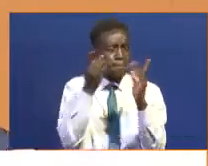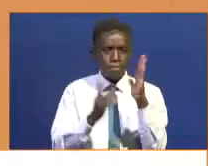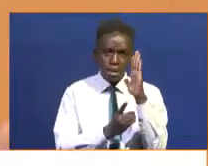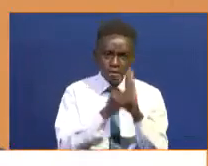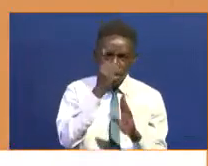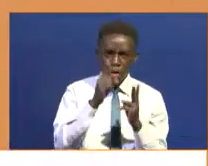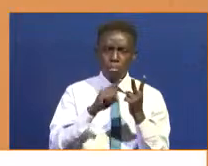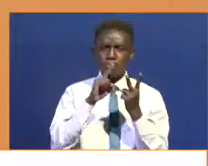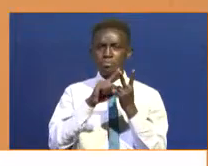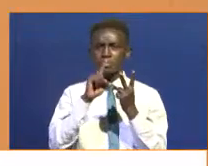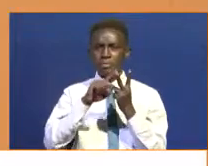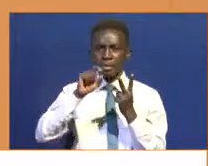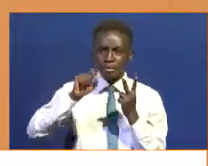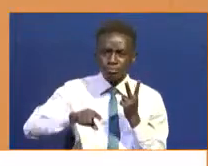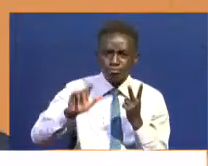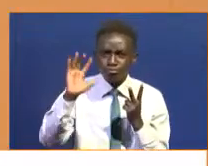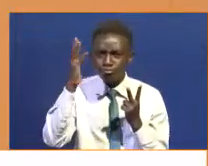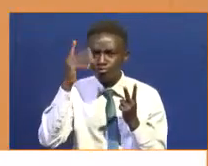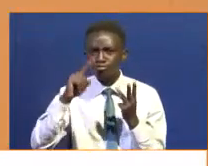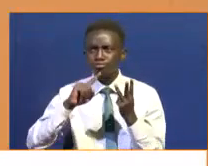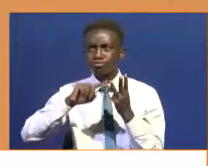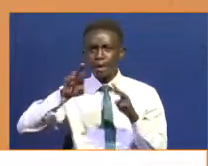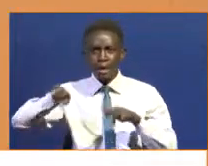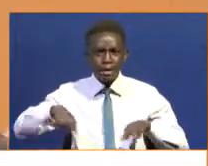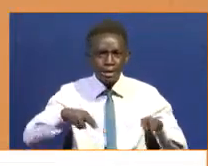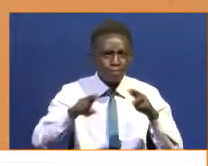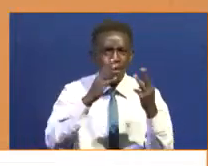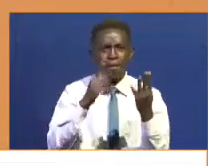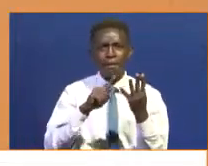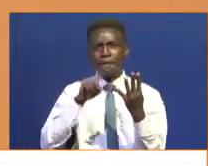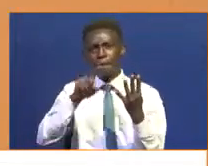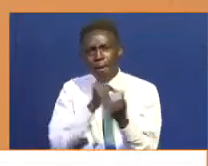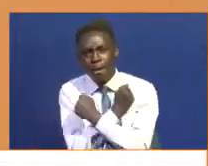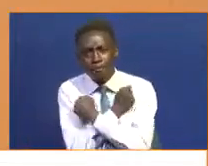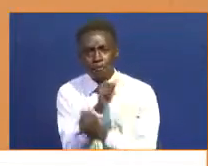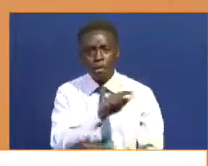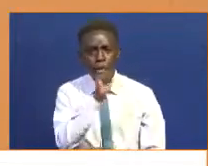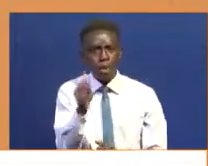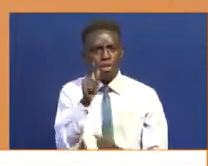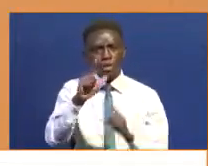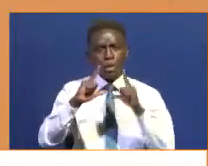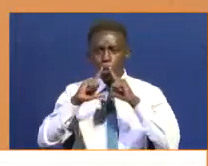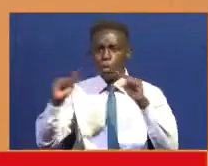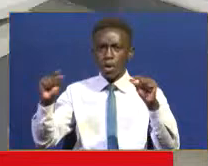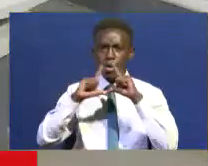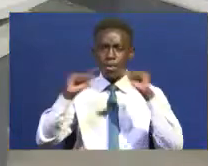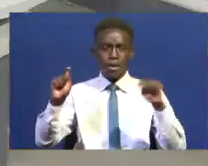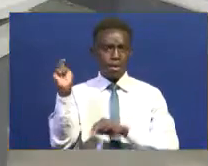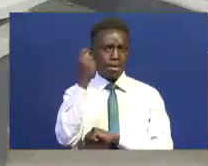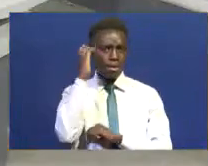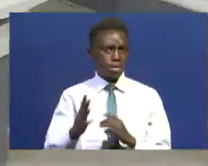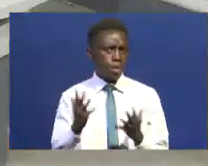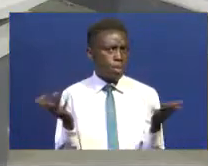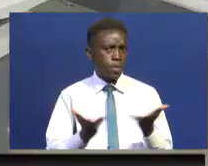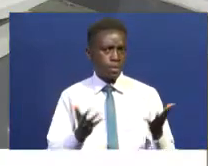have rivers to take care of. And we have each other to love. What is your message to Kenyans? Yeah, thank you so